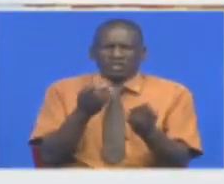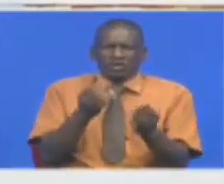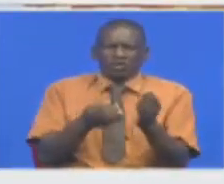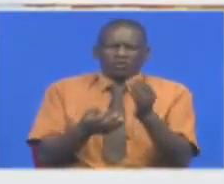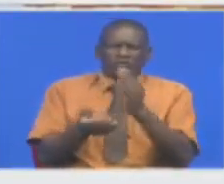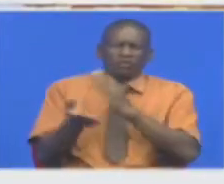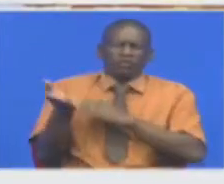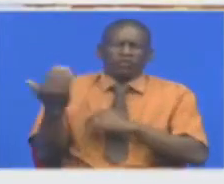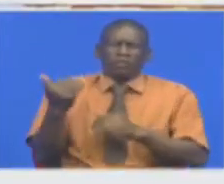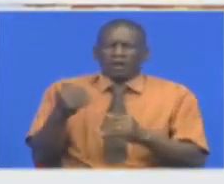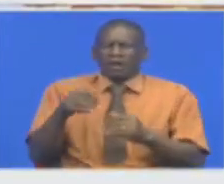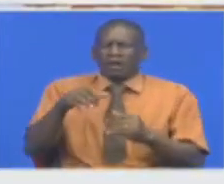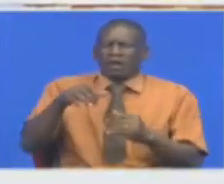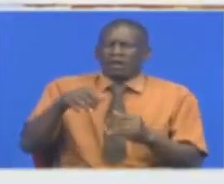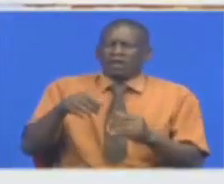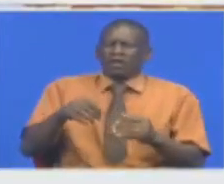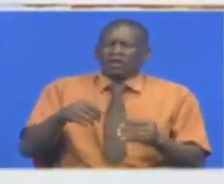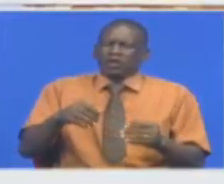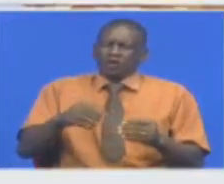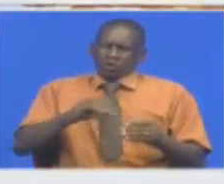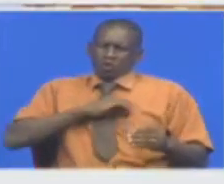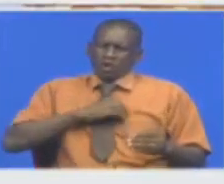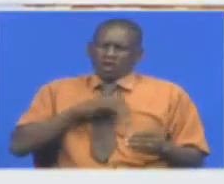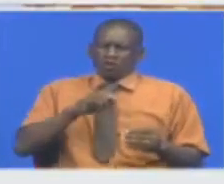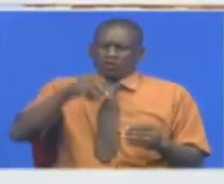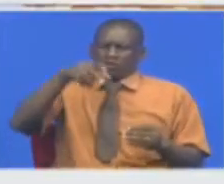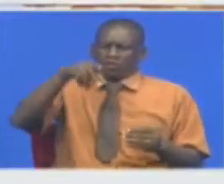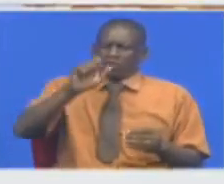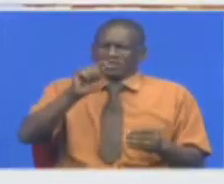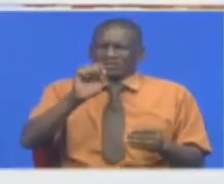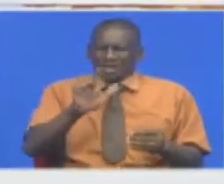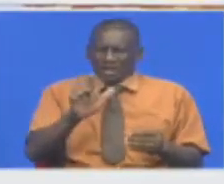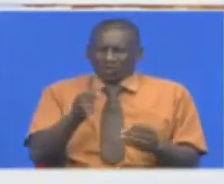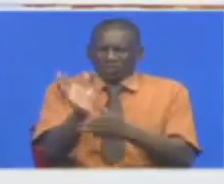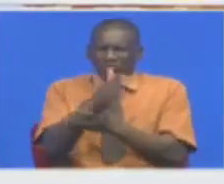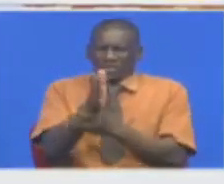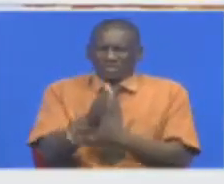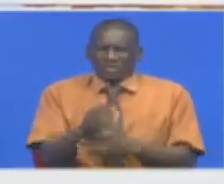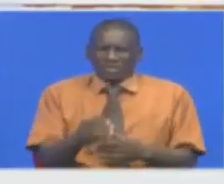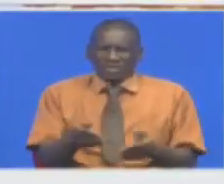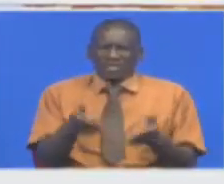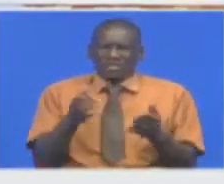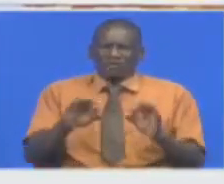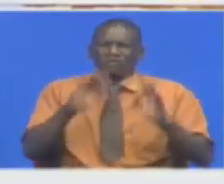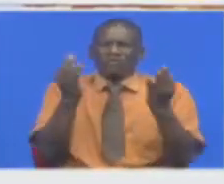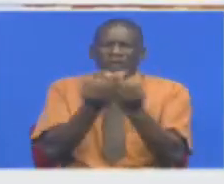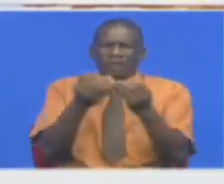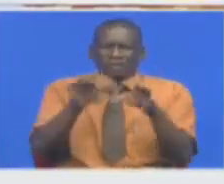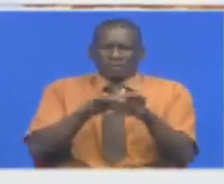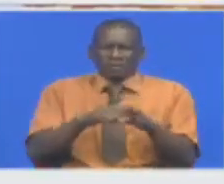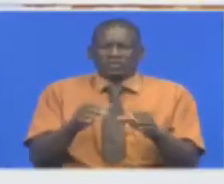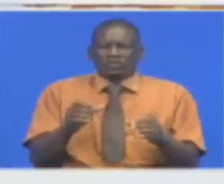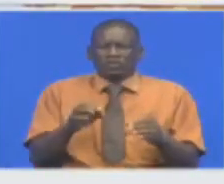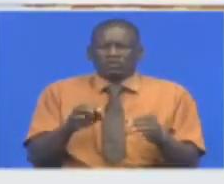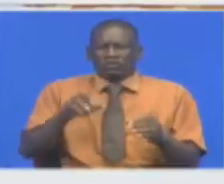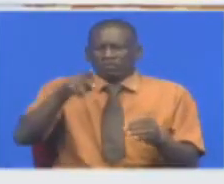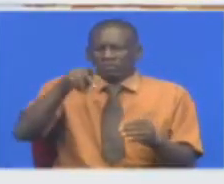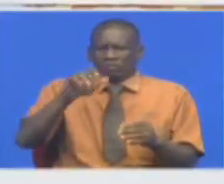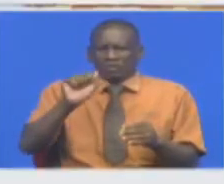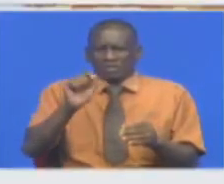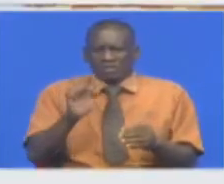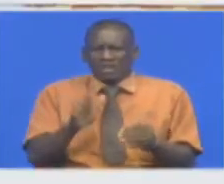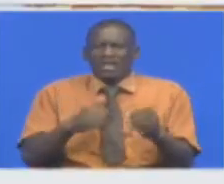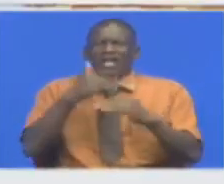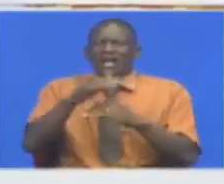the patriarch of the Patel Coffee Estate, on Thursday. The notoriety of the Patel family emerged after the 2018 Solai